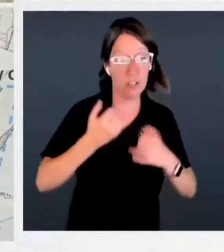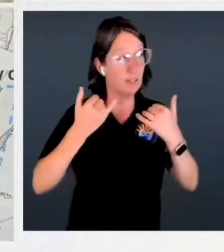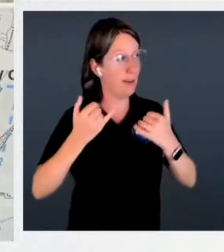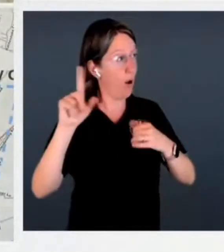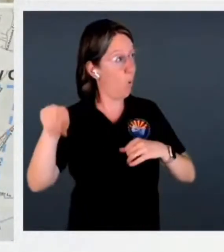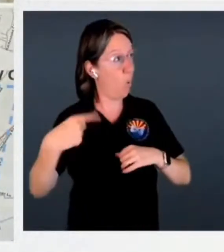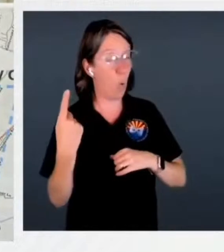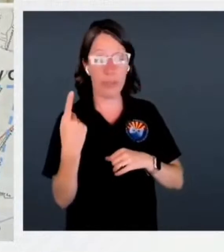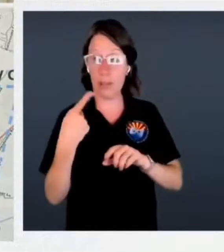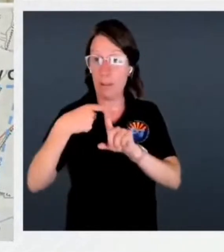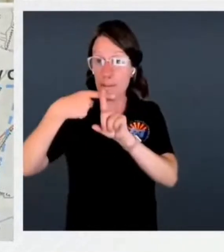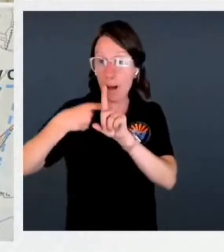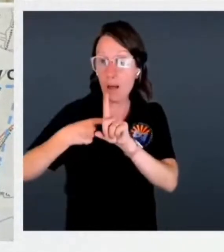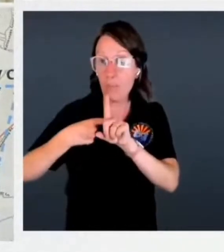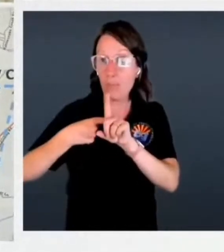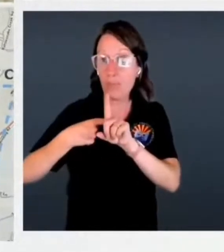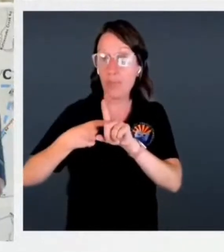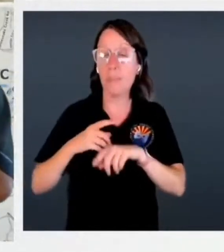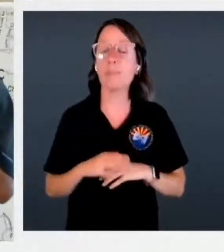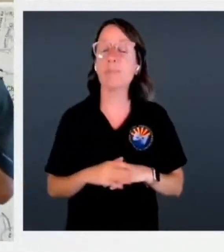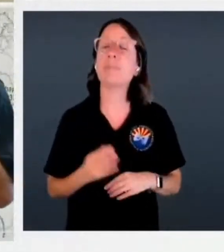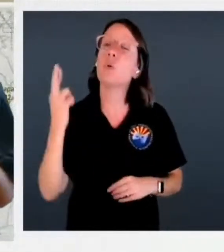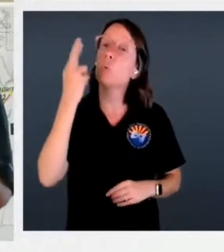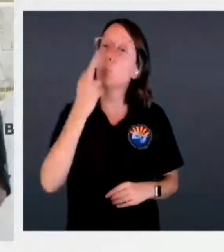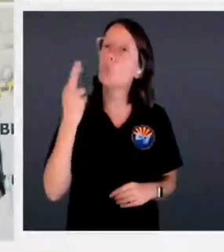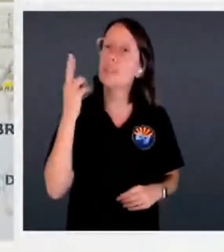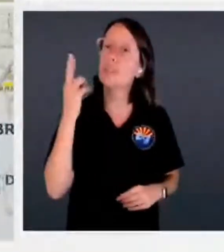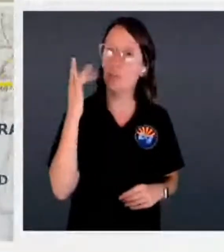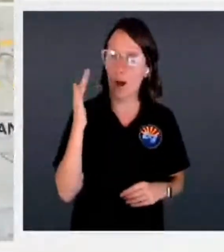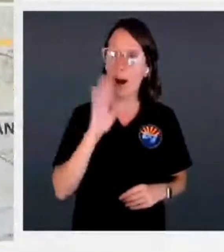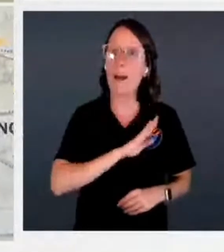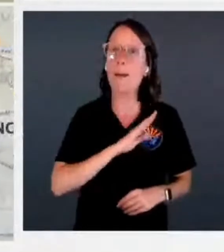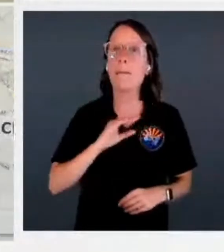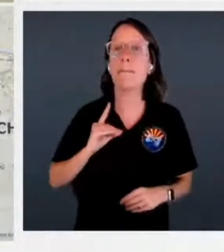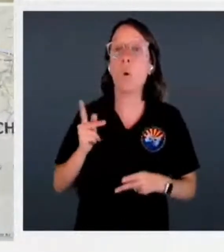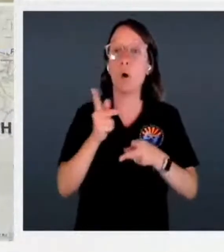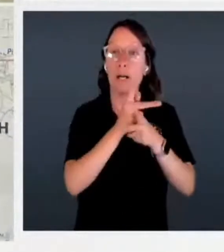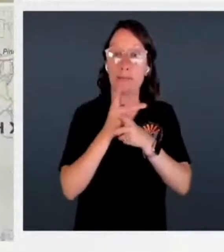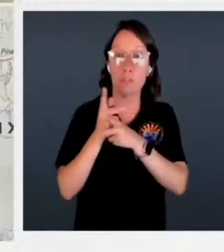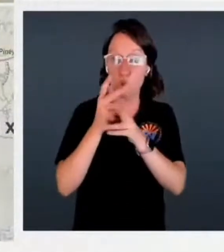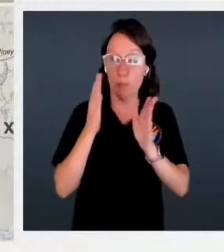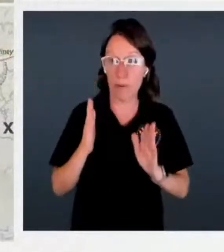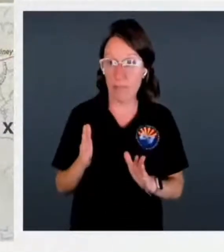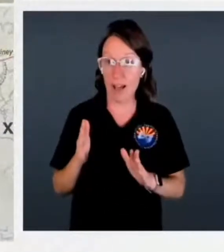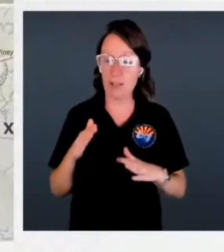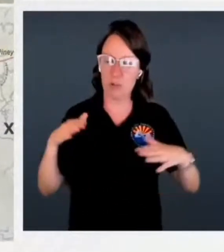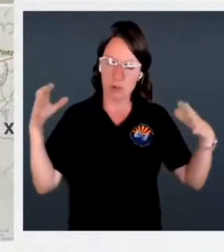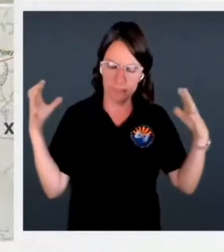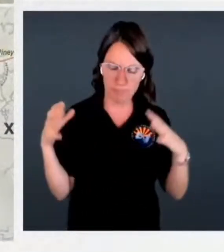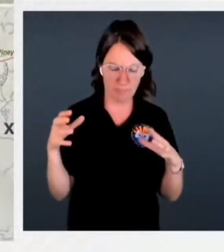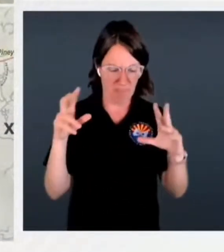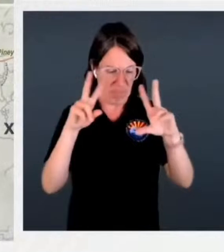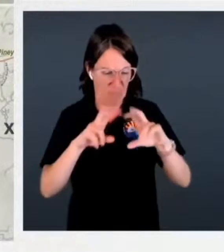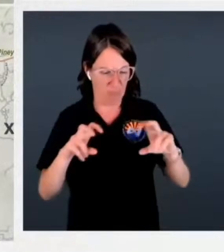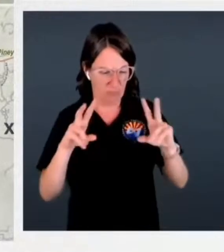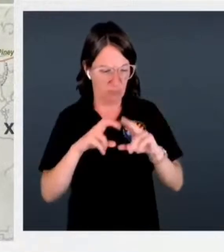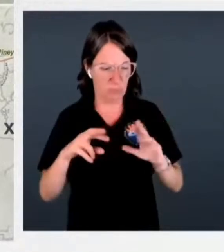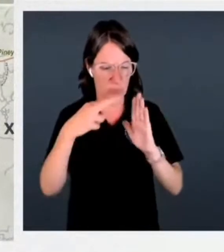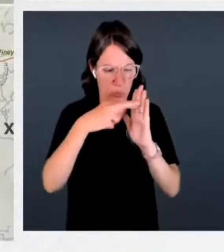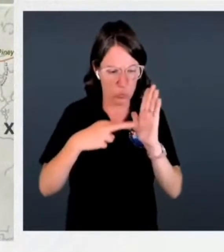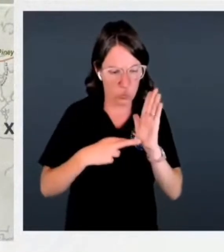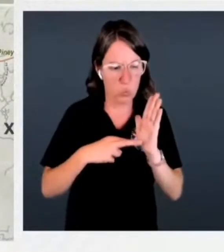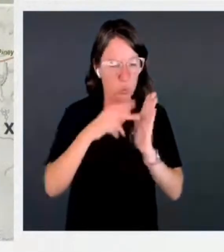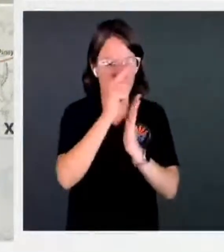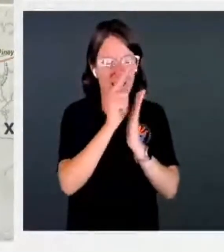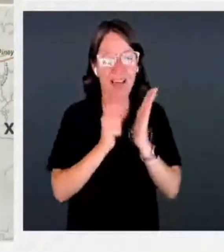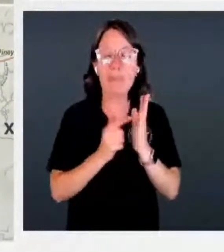the streamlining we have done as a Board of Supervisors with the regulations because of all of the homes that we've lost and the rebuilding we've had to